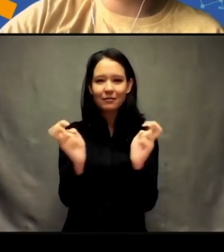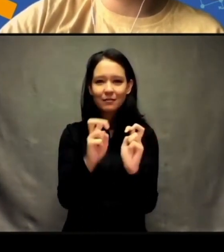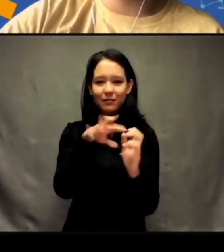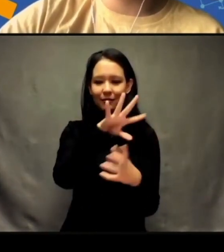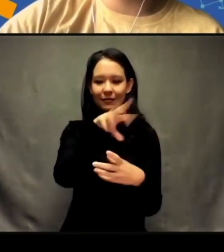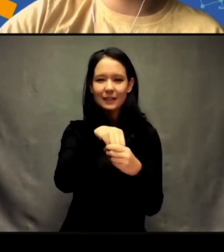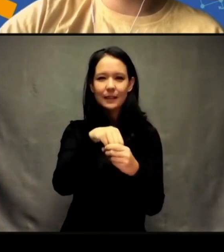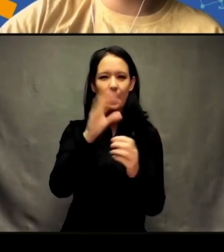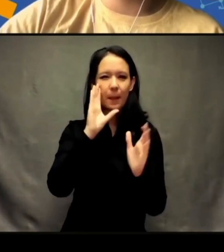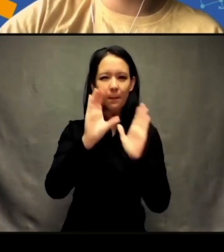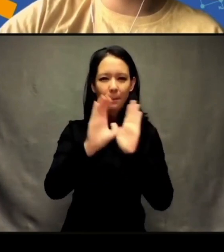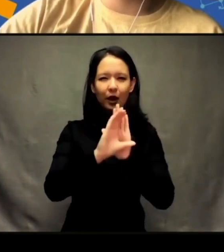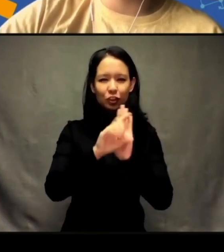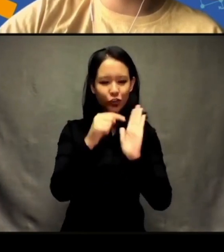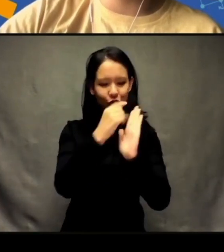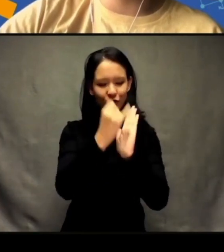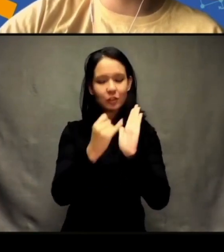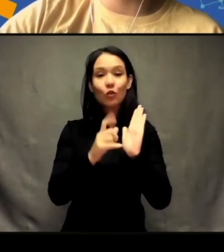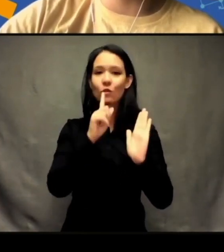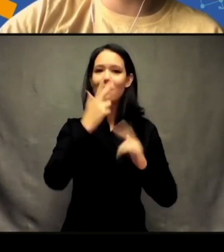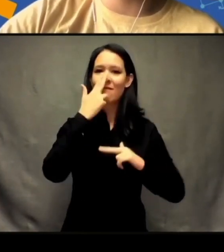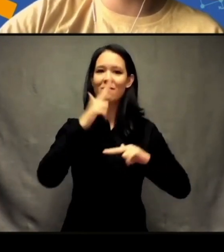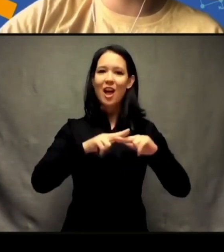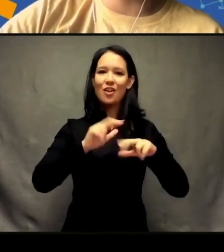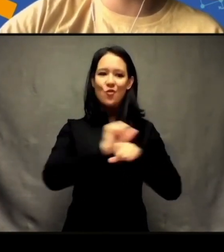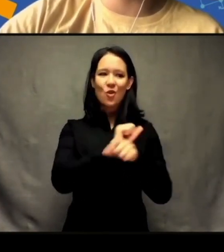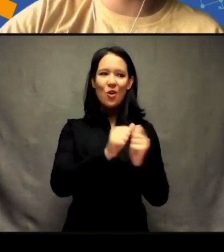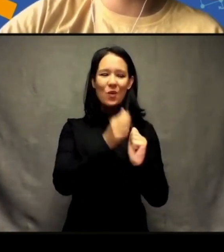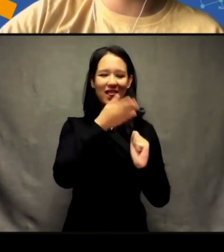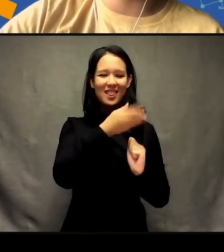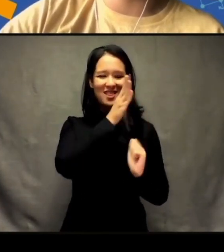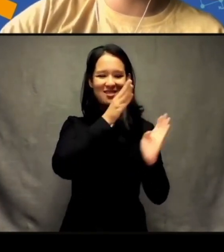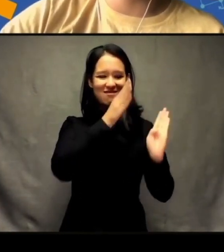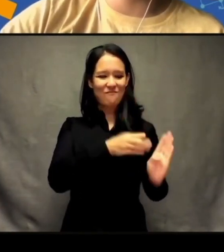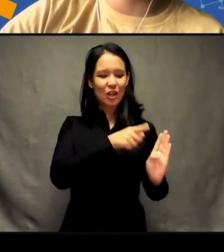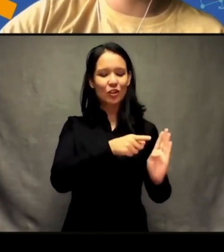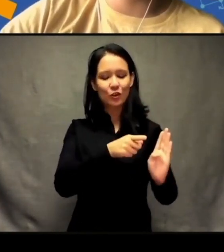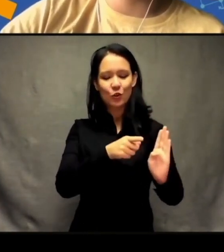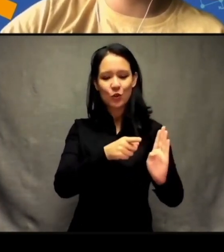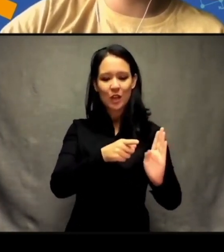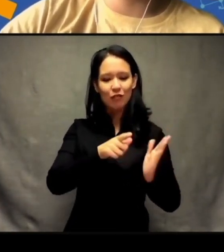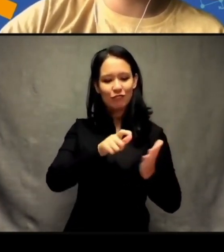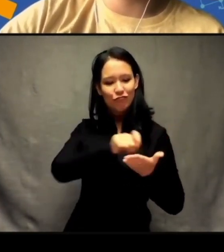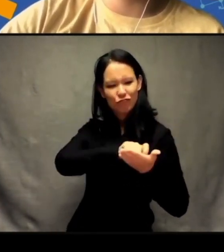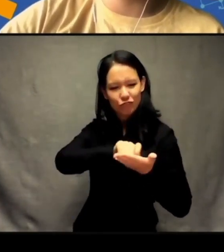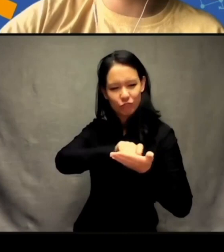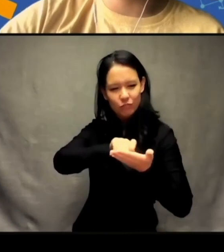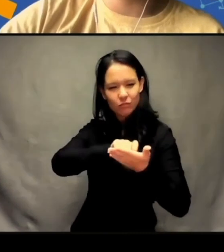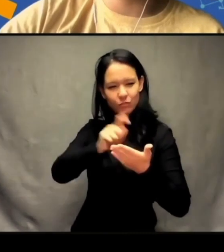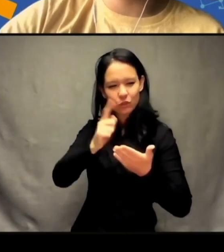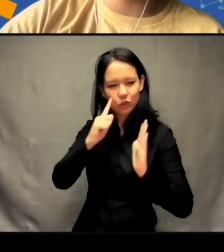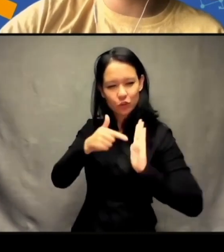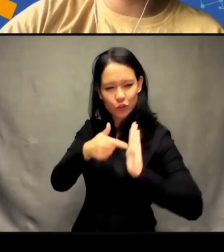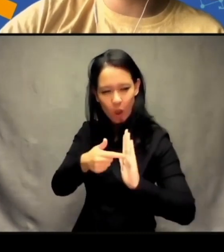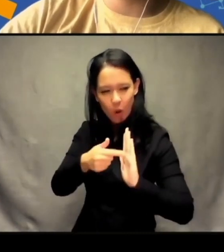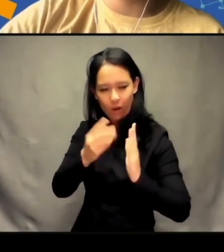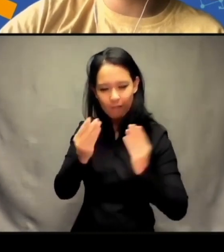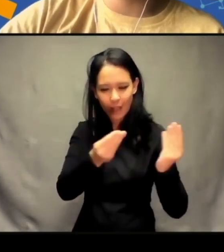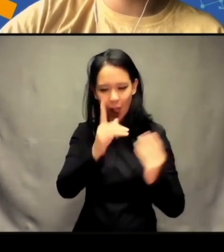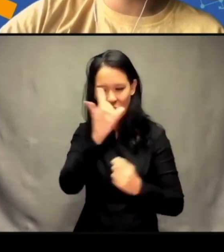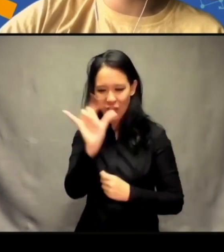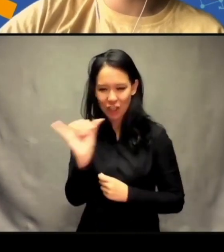with the illustrator to iterate on how to really visualize what facilitation looks like.